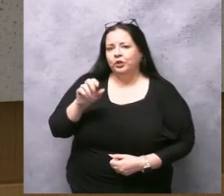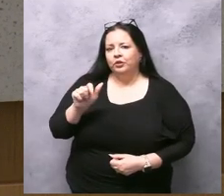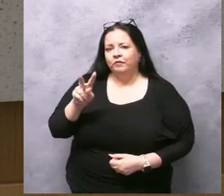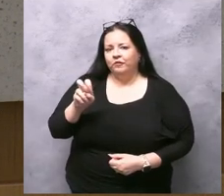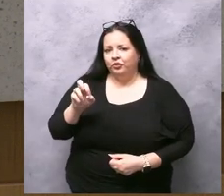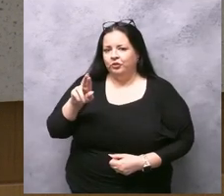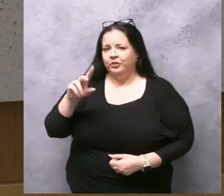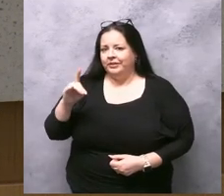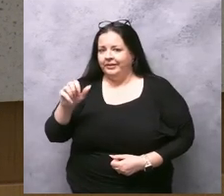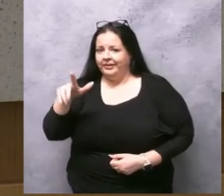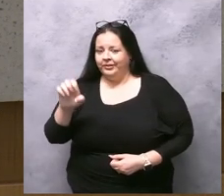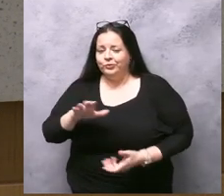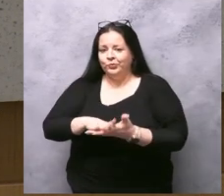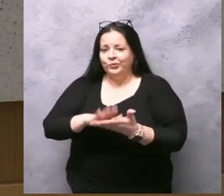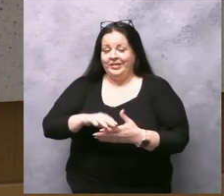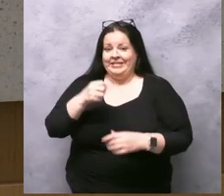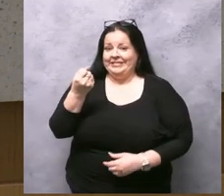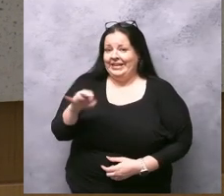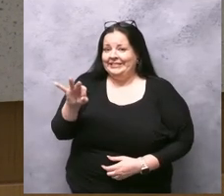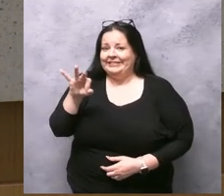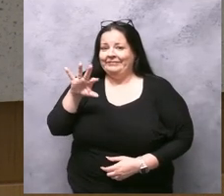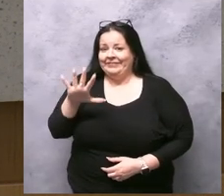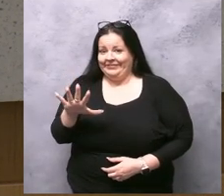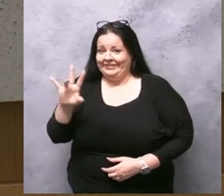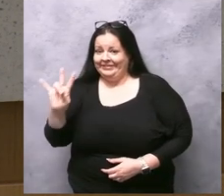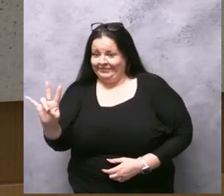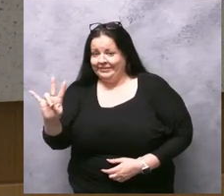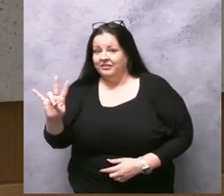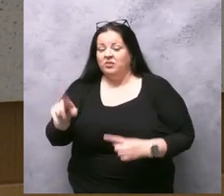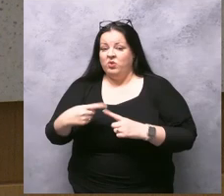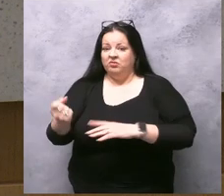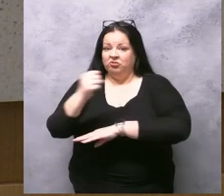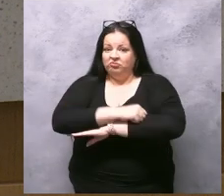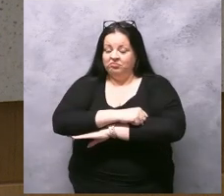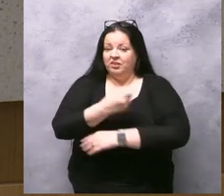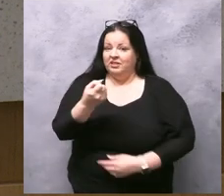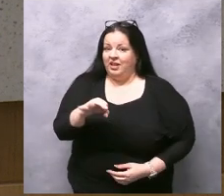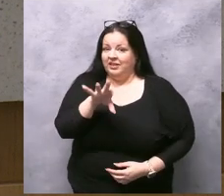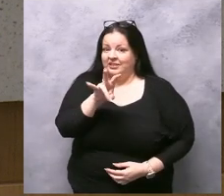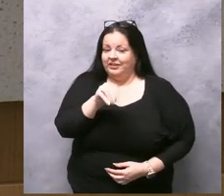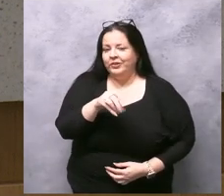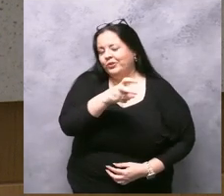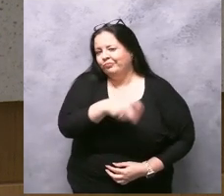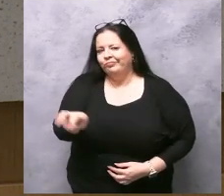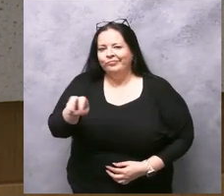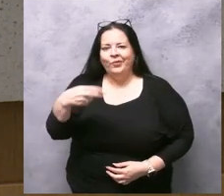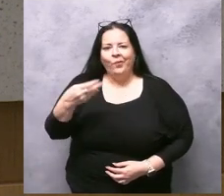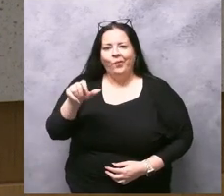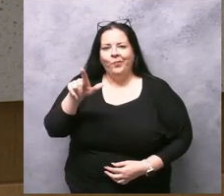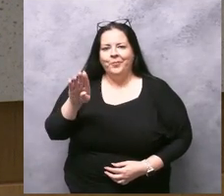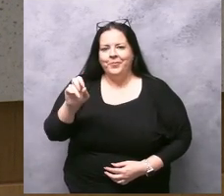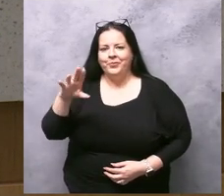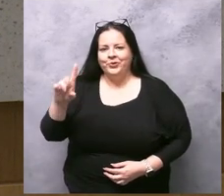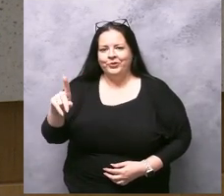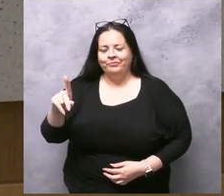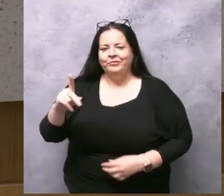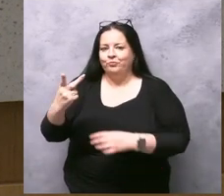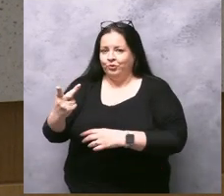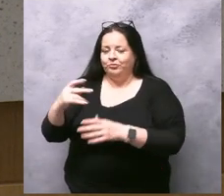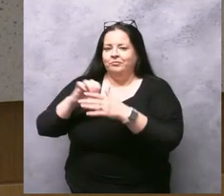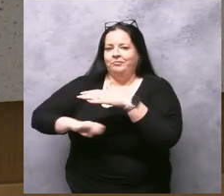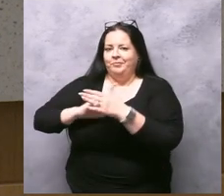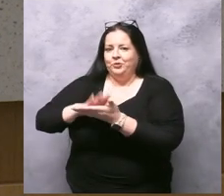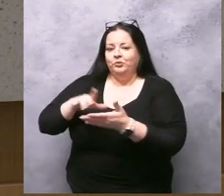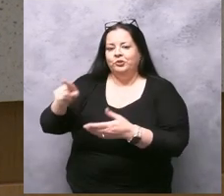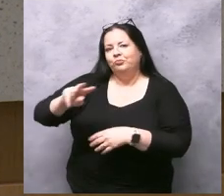in 1957. When Carverdale closed in 1970, she transferred to Holbrook Elementary School, where she served as